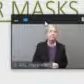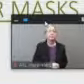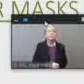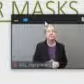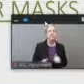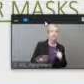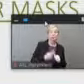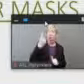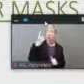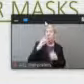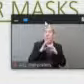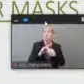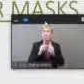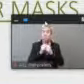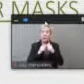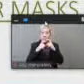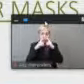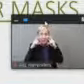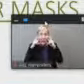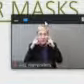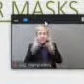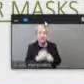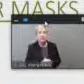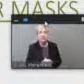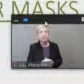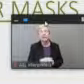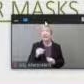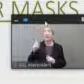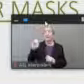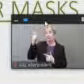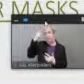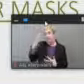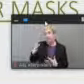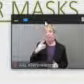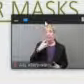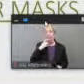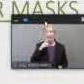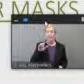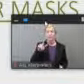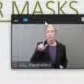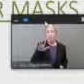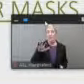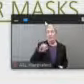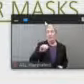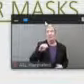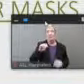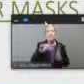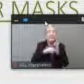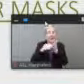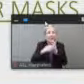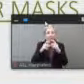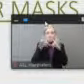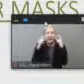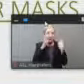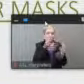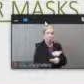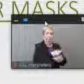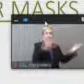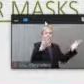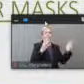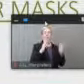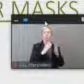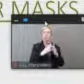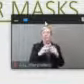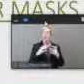about masks, and the federal government announced that 25 million masks will be delivered to community health centers, particularly